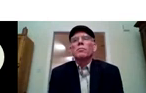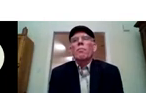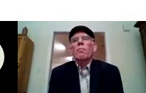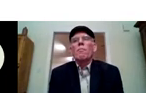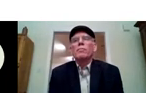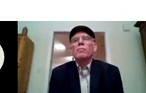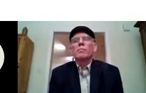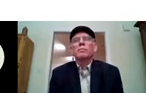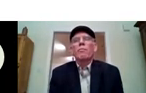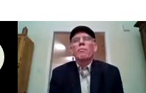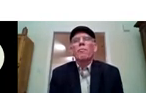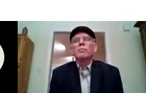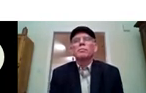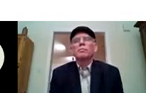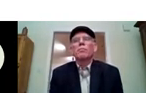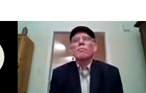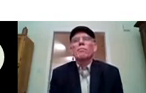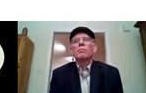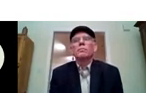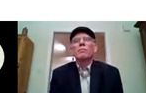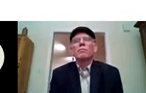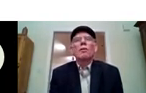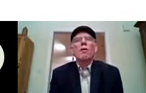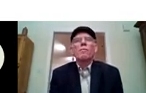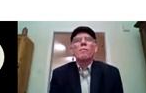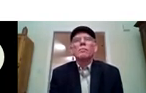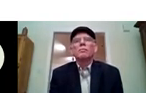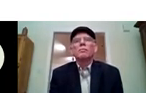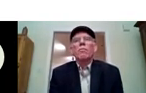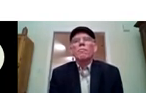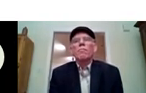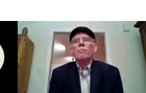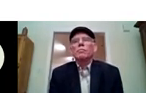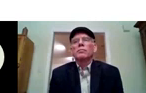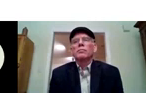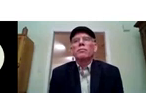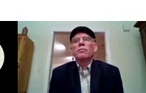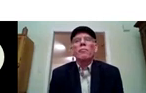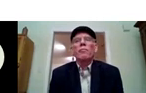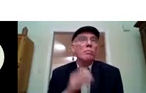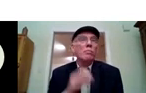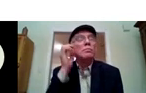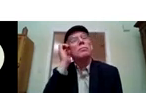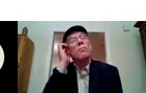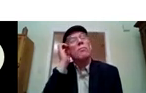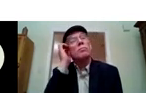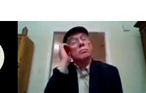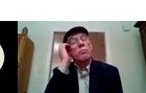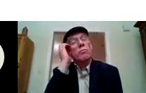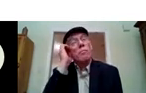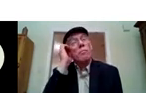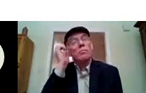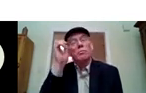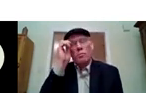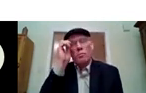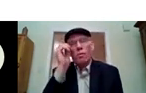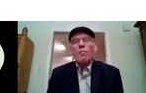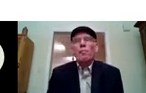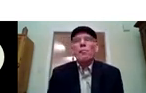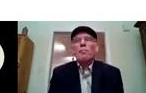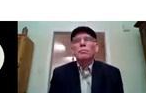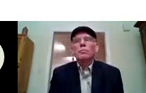any redevelopment proposal should demonstrate that the development on the subject site would not negatively impact the current balance of open space amenities and